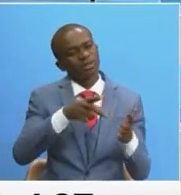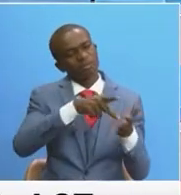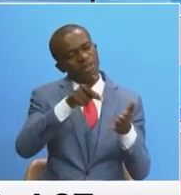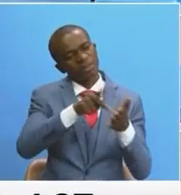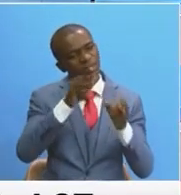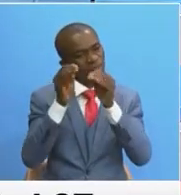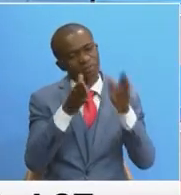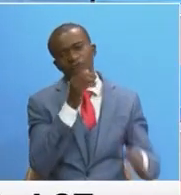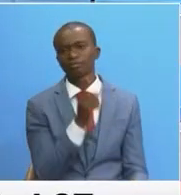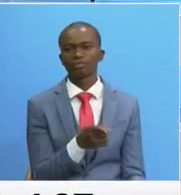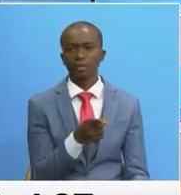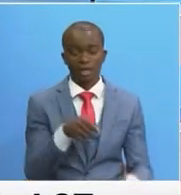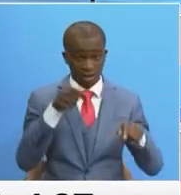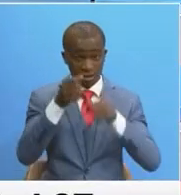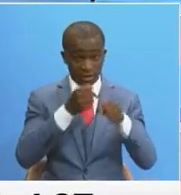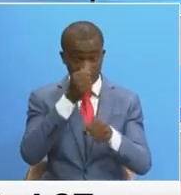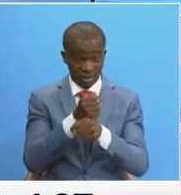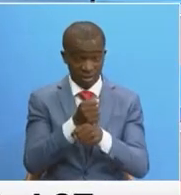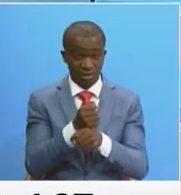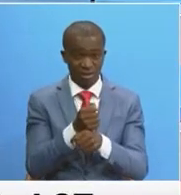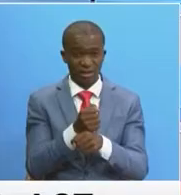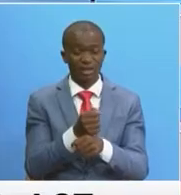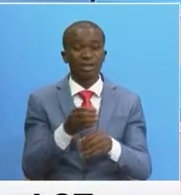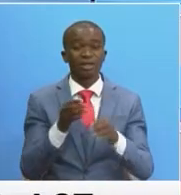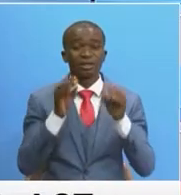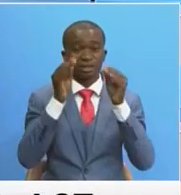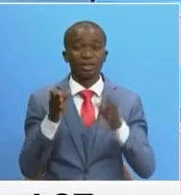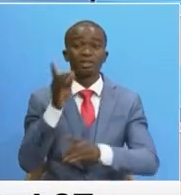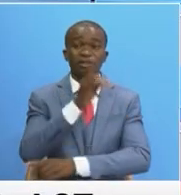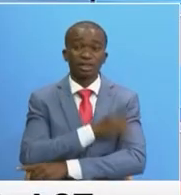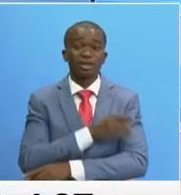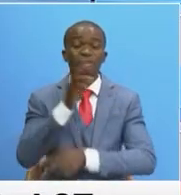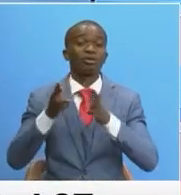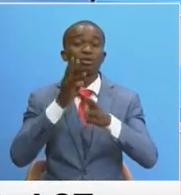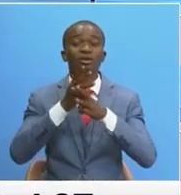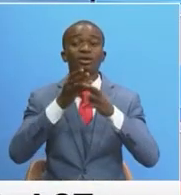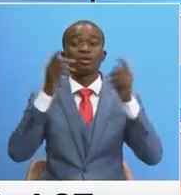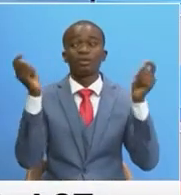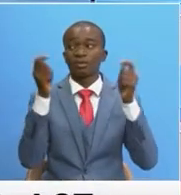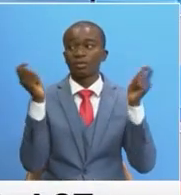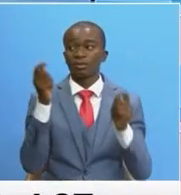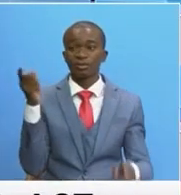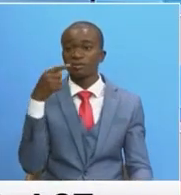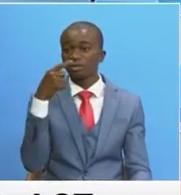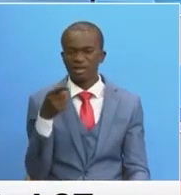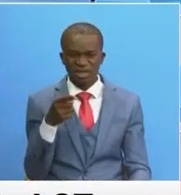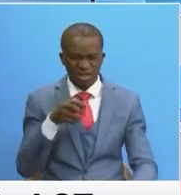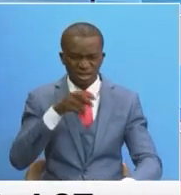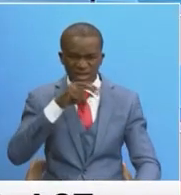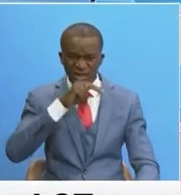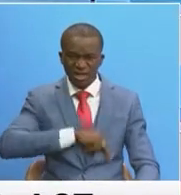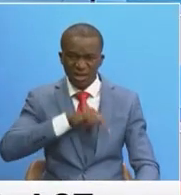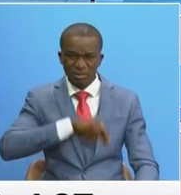Zambia of Teachers National Leader John Mwape says concerns regarding NAPSA reforms must